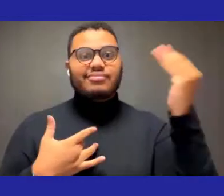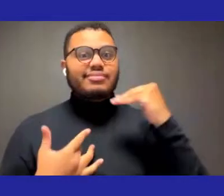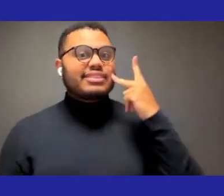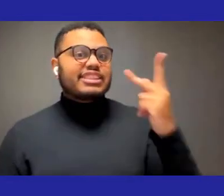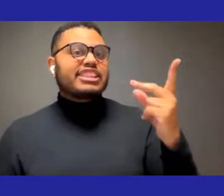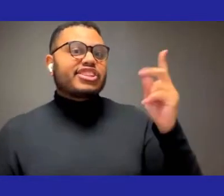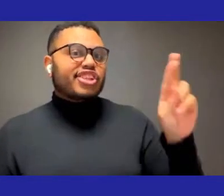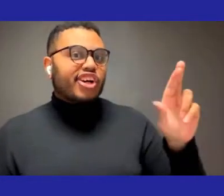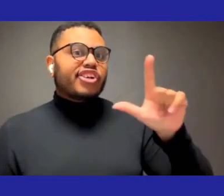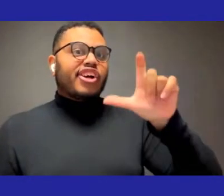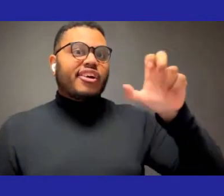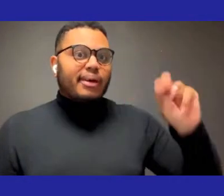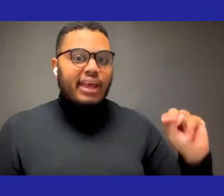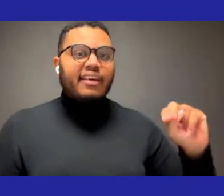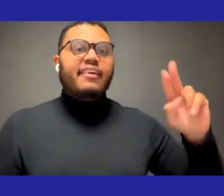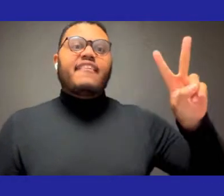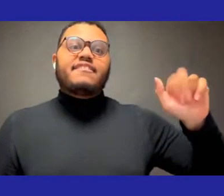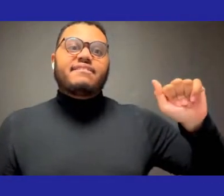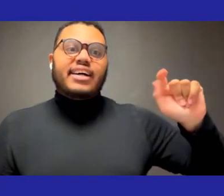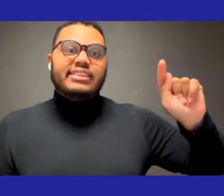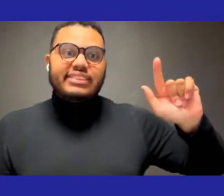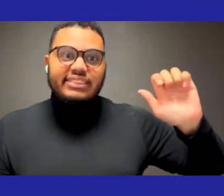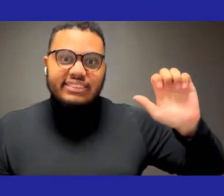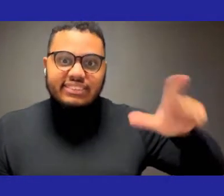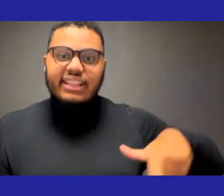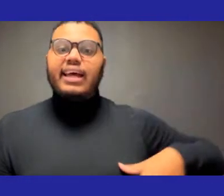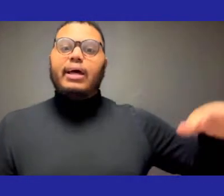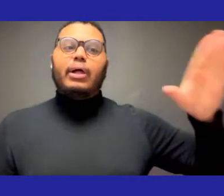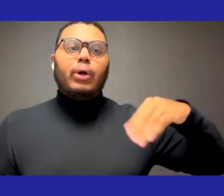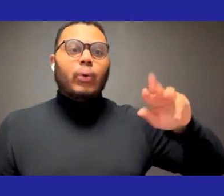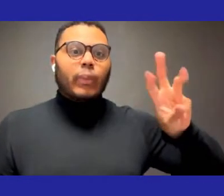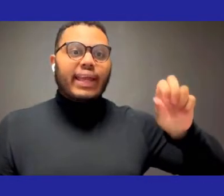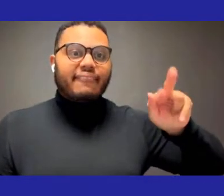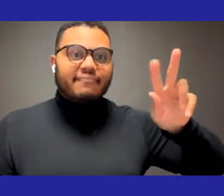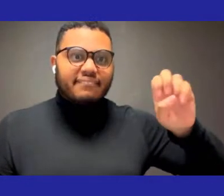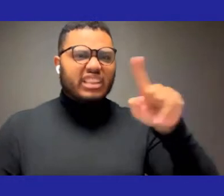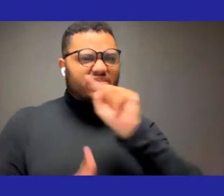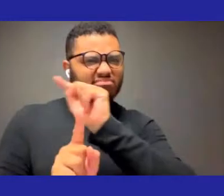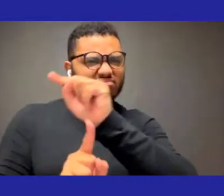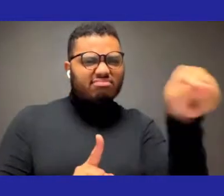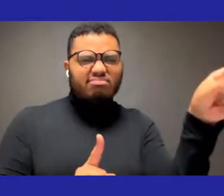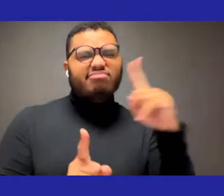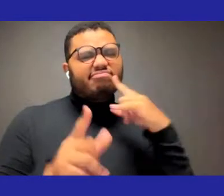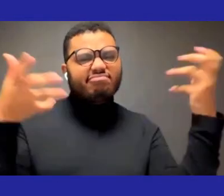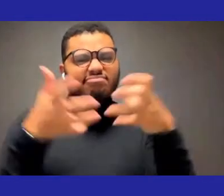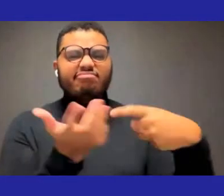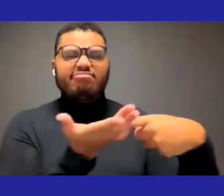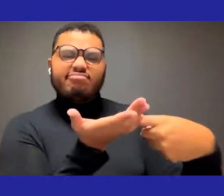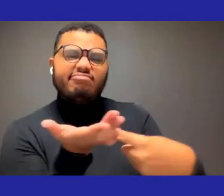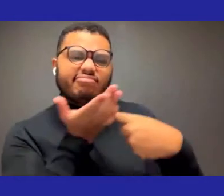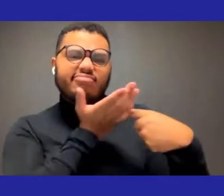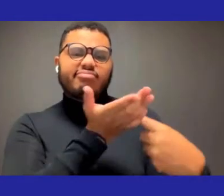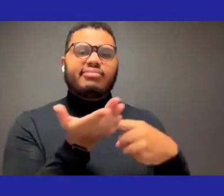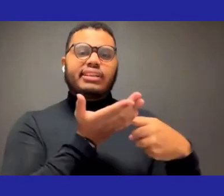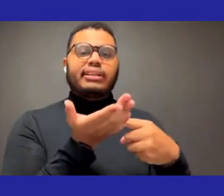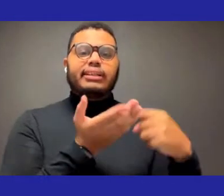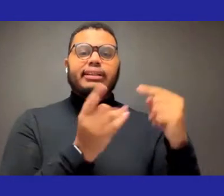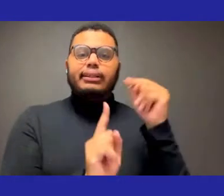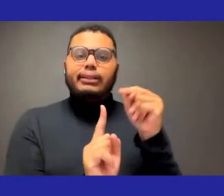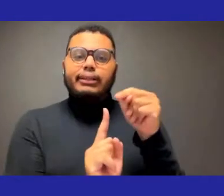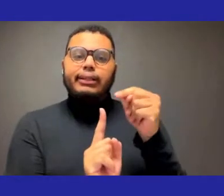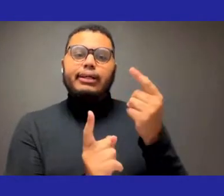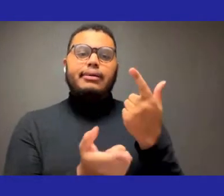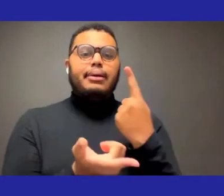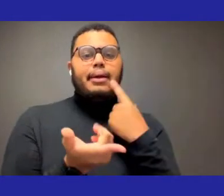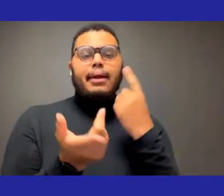Dr. Way, who were present and really helped just have great dialogue around maternal morbidity and our focus on behavioral health and